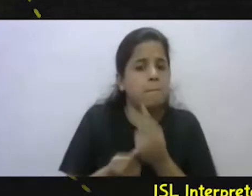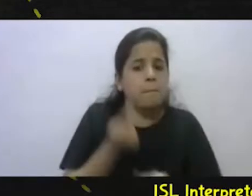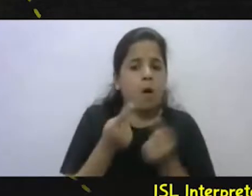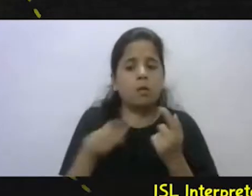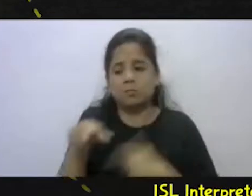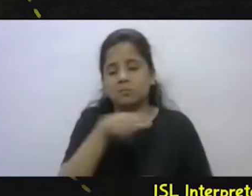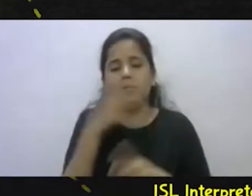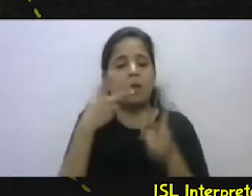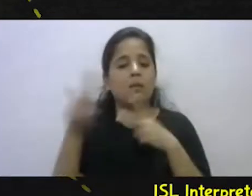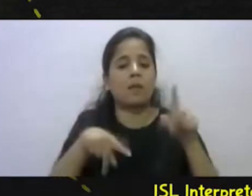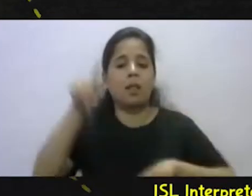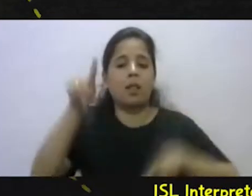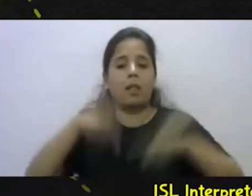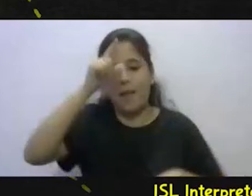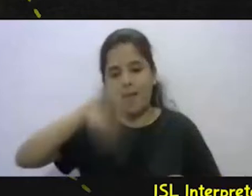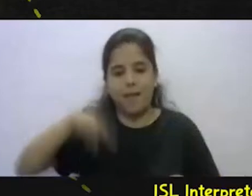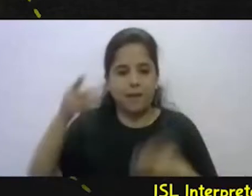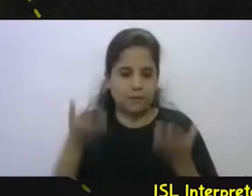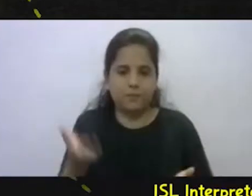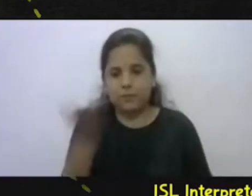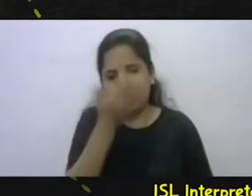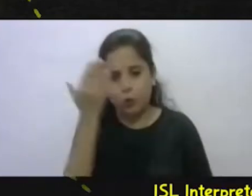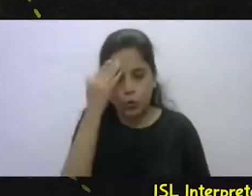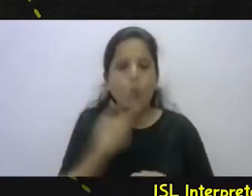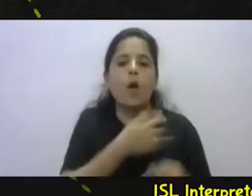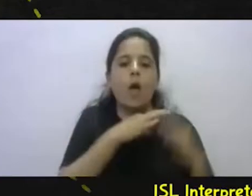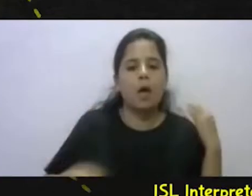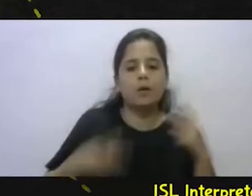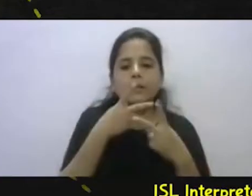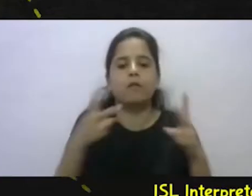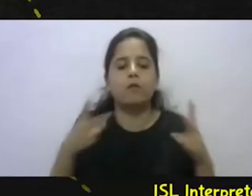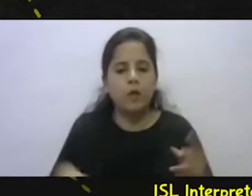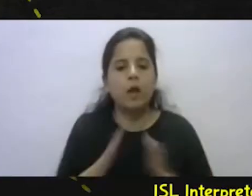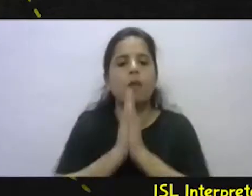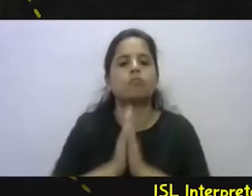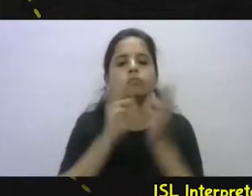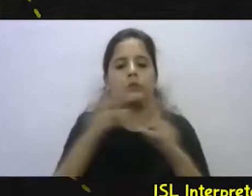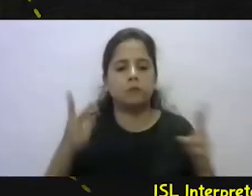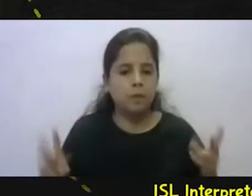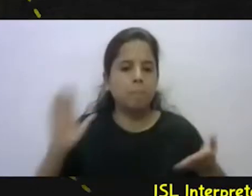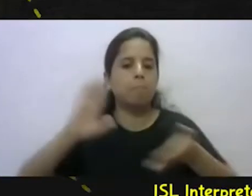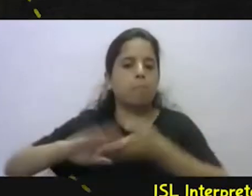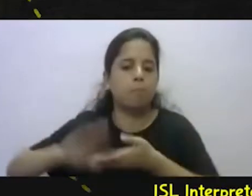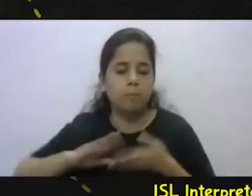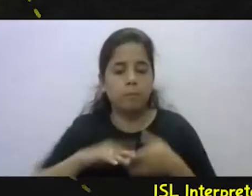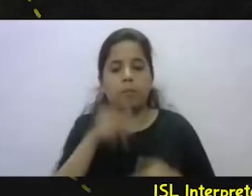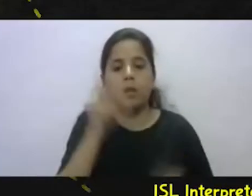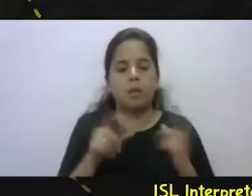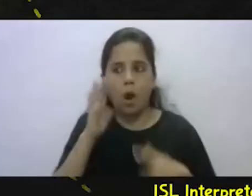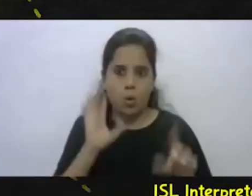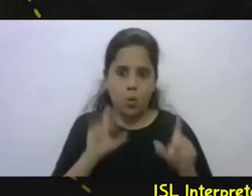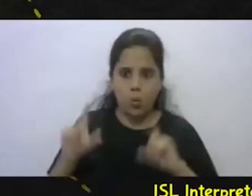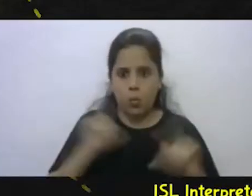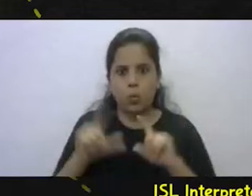volatile country like India. And when you talk about intercaste and interreligious relationships, it already makes people precarious. So